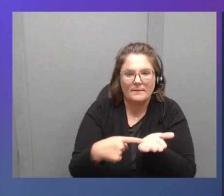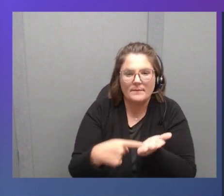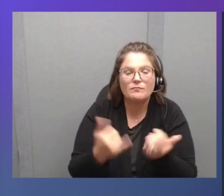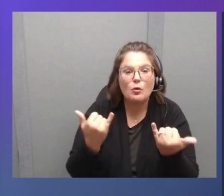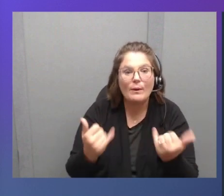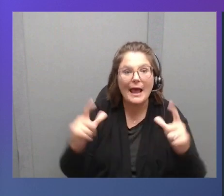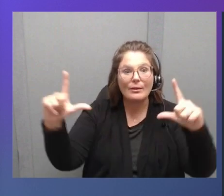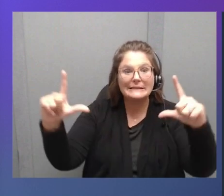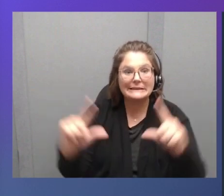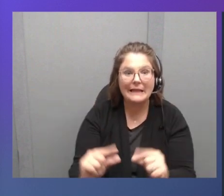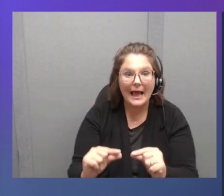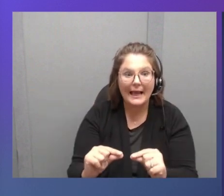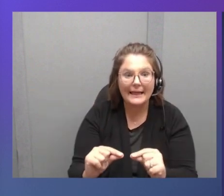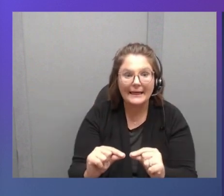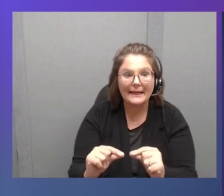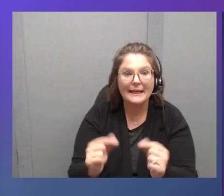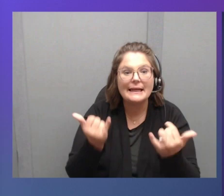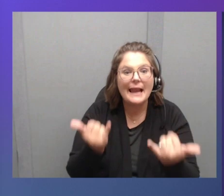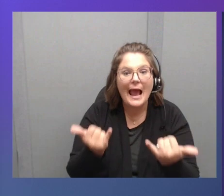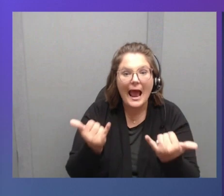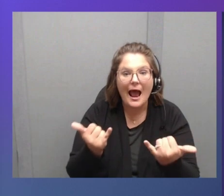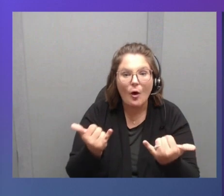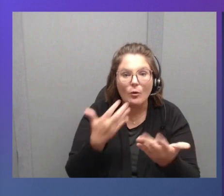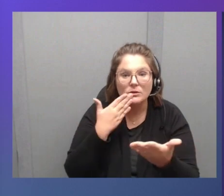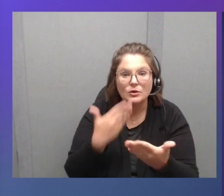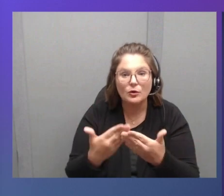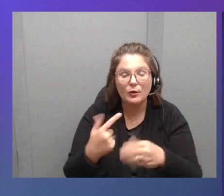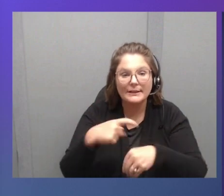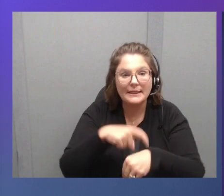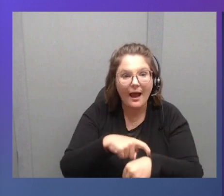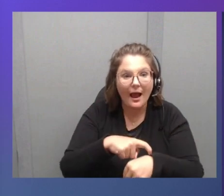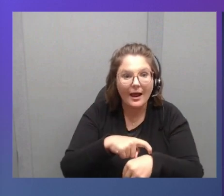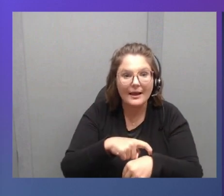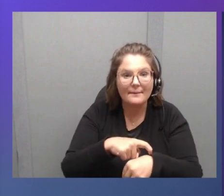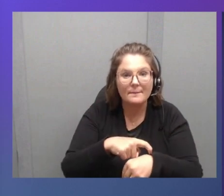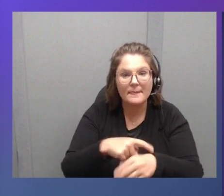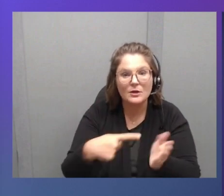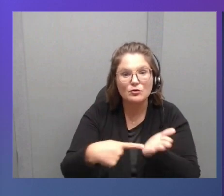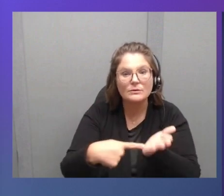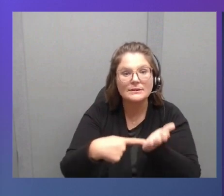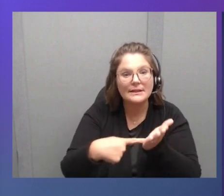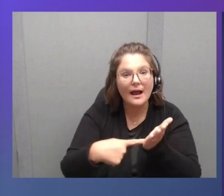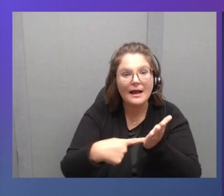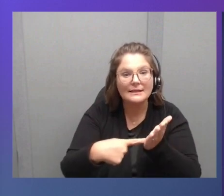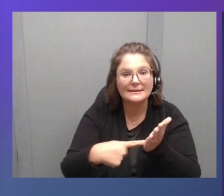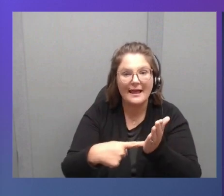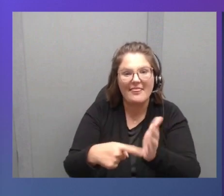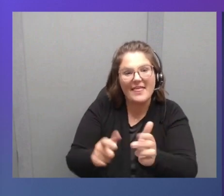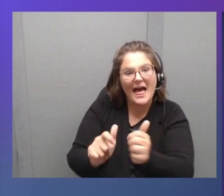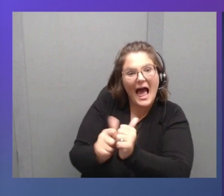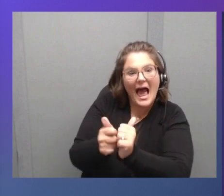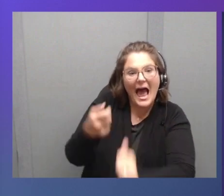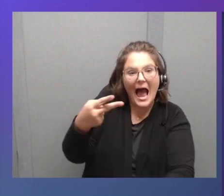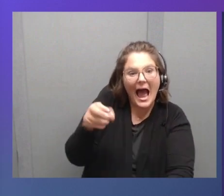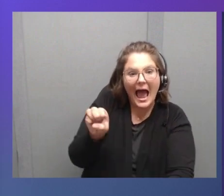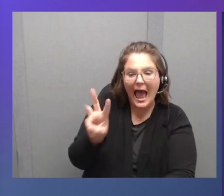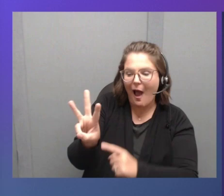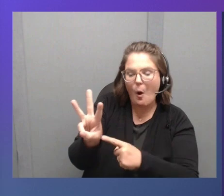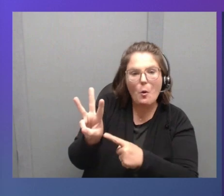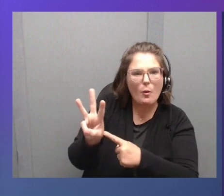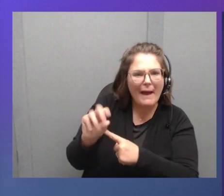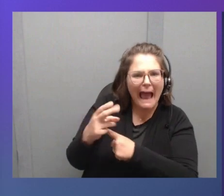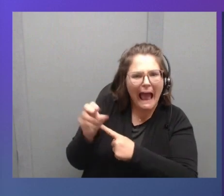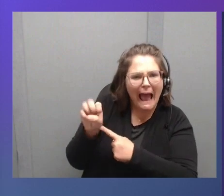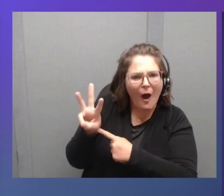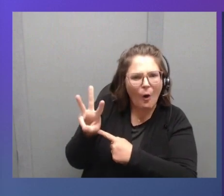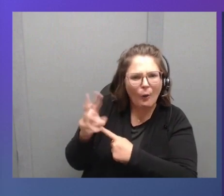think now might be a time to actually talk a little bit about how we actually accomplish this. Okay.